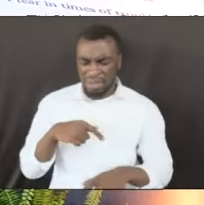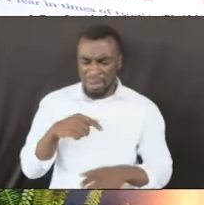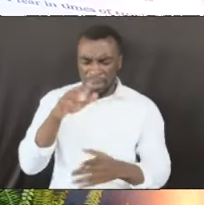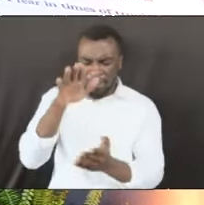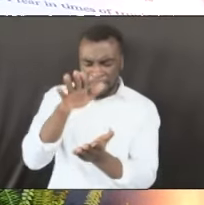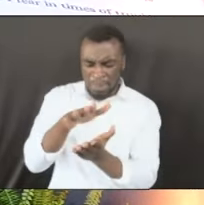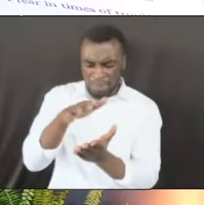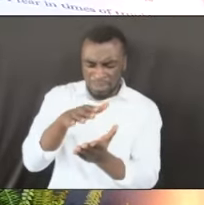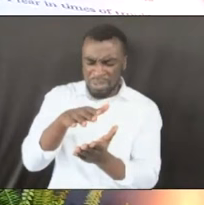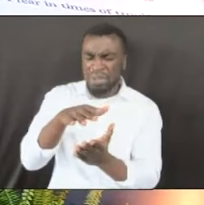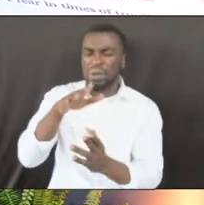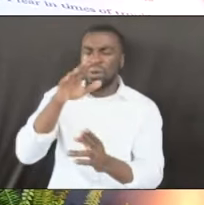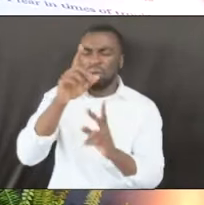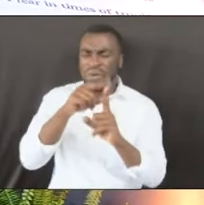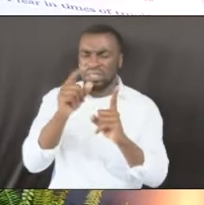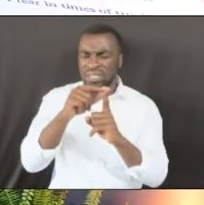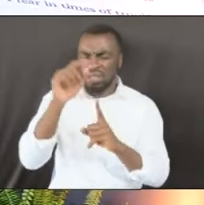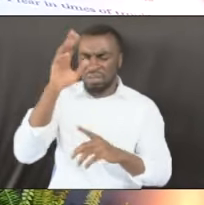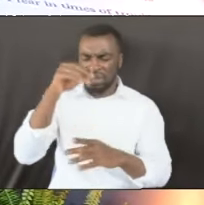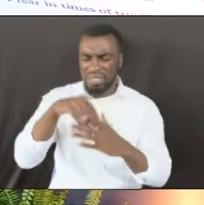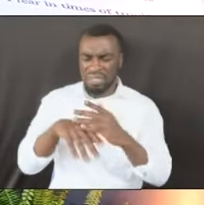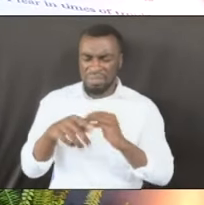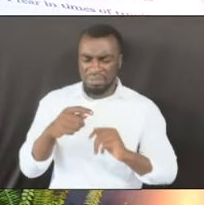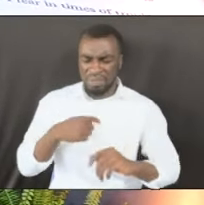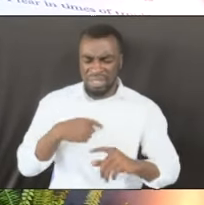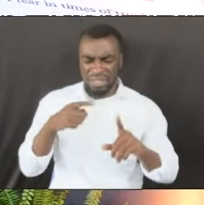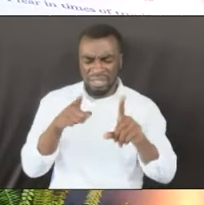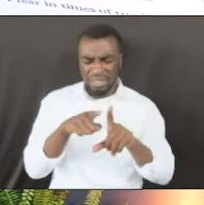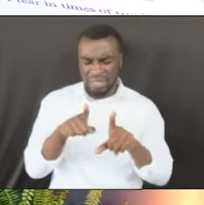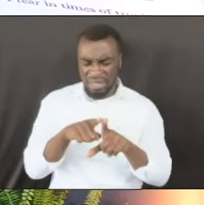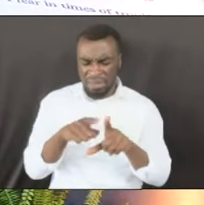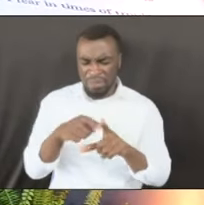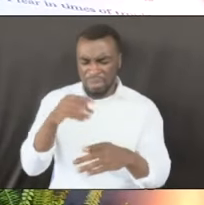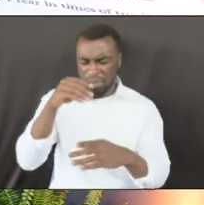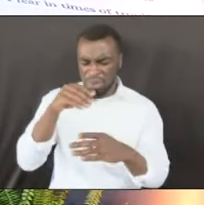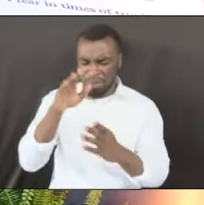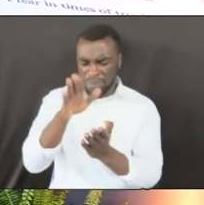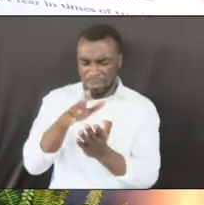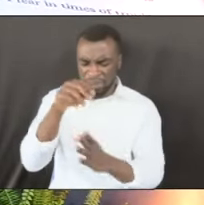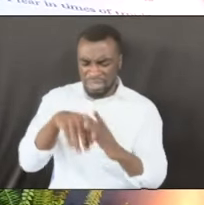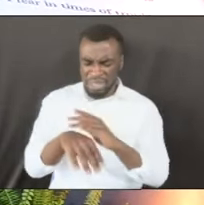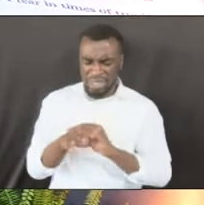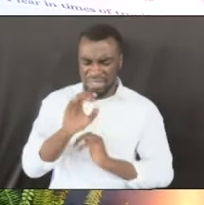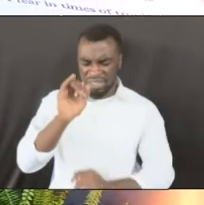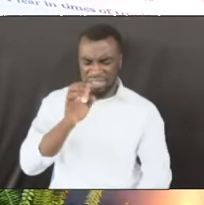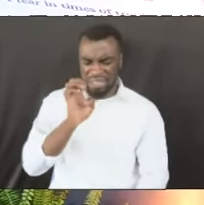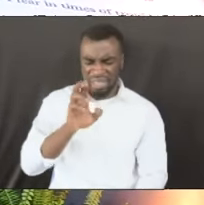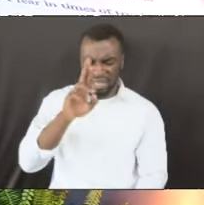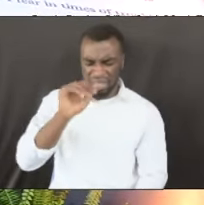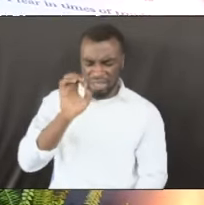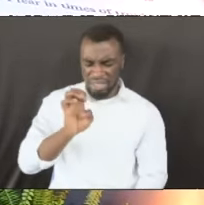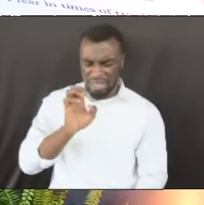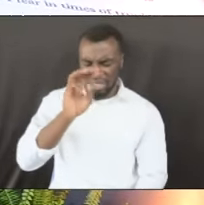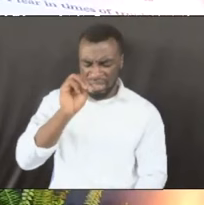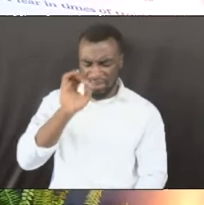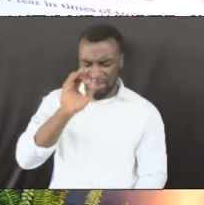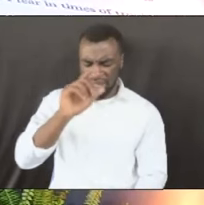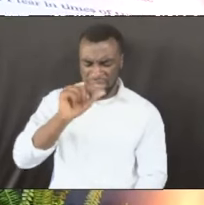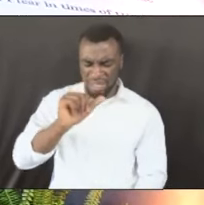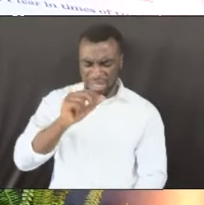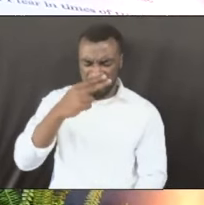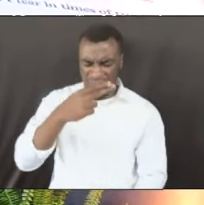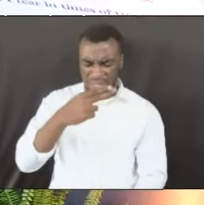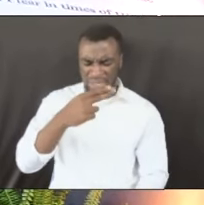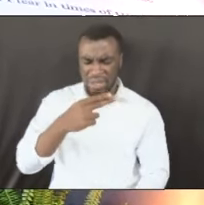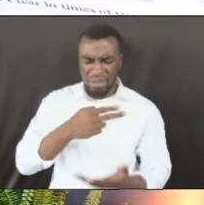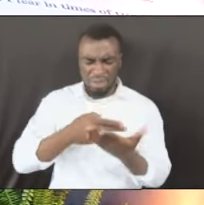put unto Jeremiah. And we pray that let these words penetrate every one of us. Pour your Holy Spirit